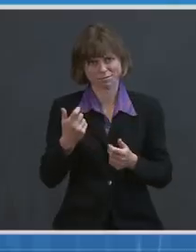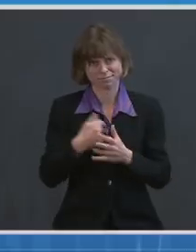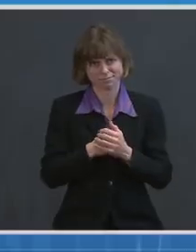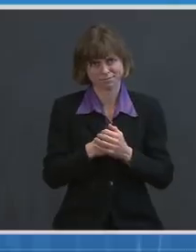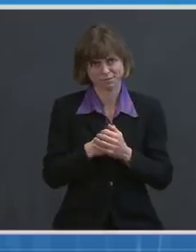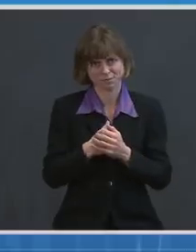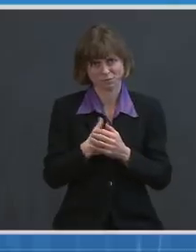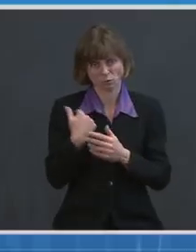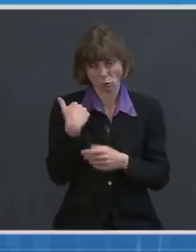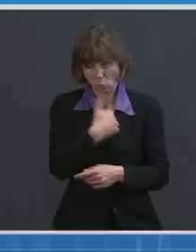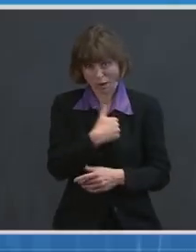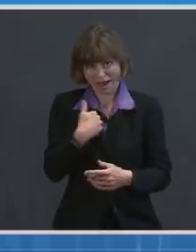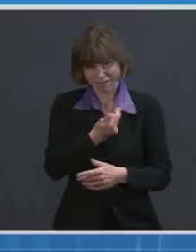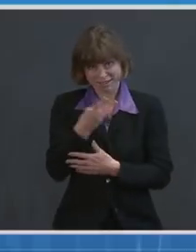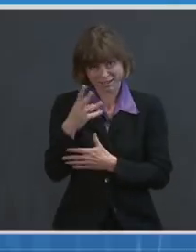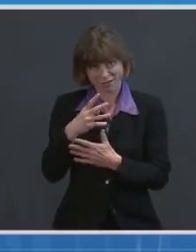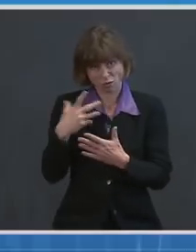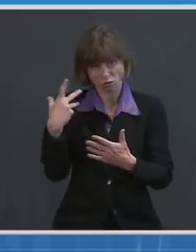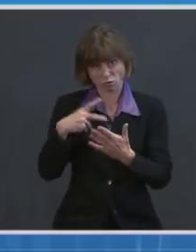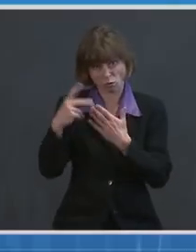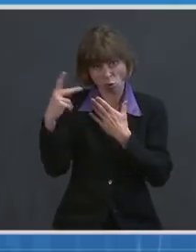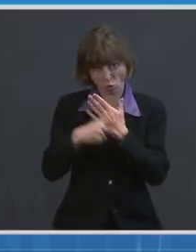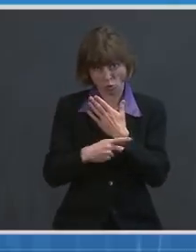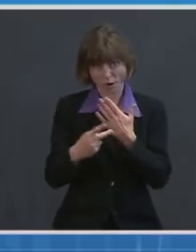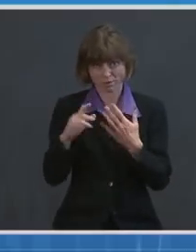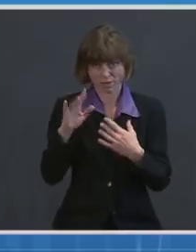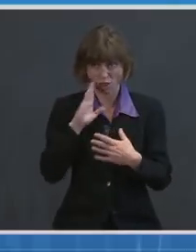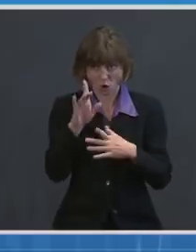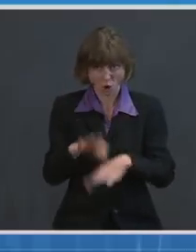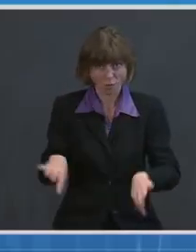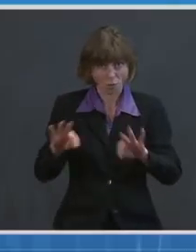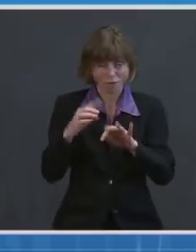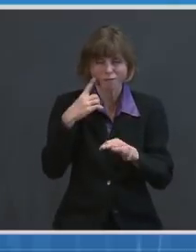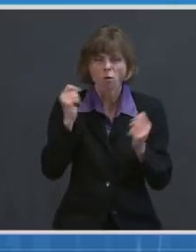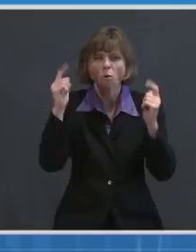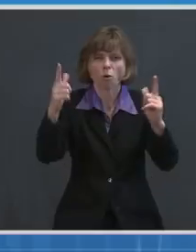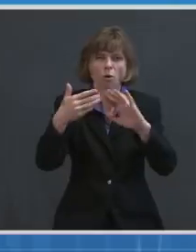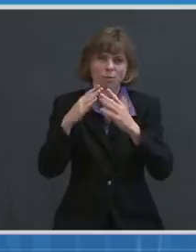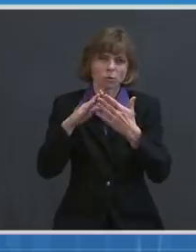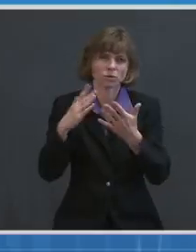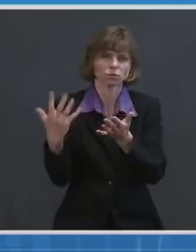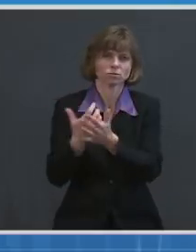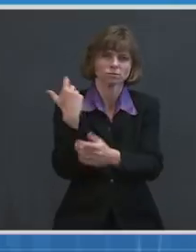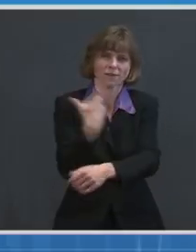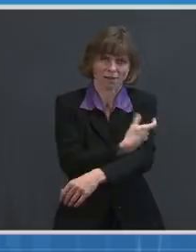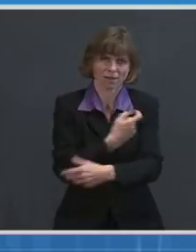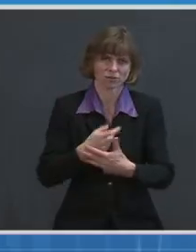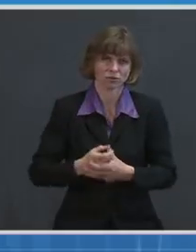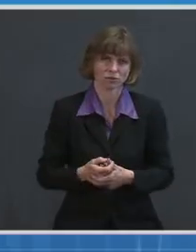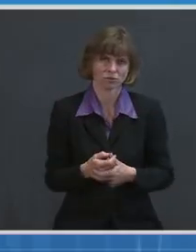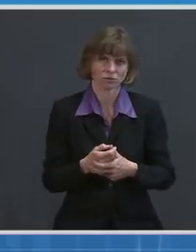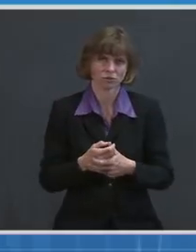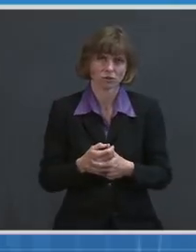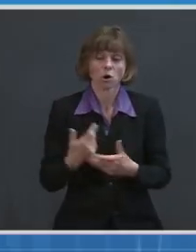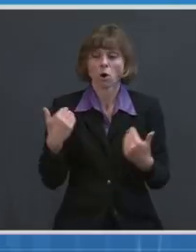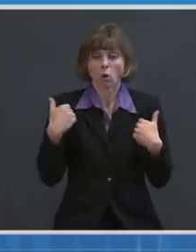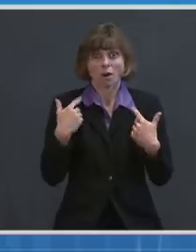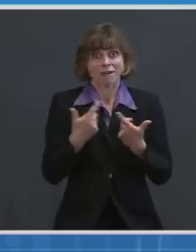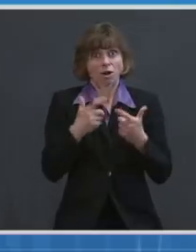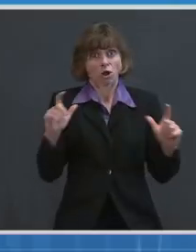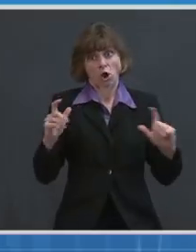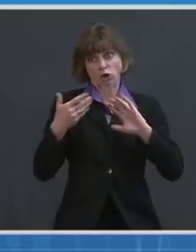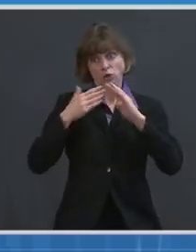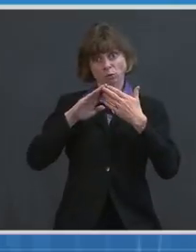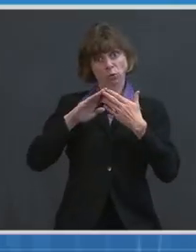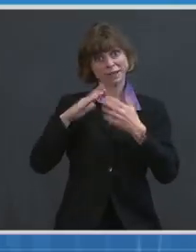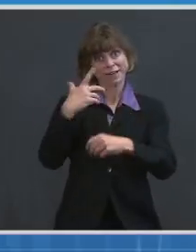programs that are a key part of our approach to ensuring that all communities have vaccination access. First, we have our large community vaccination